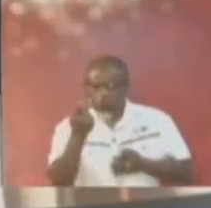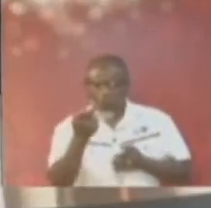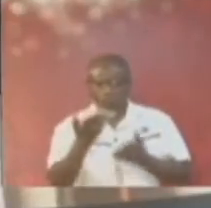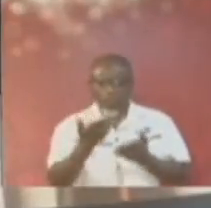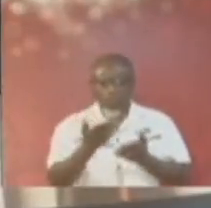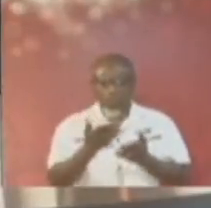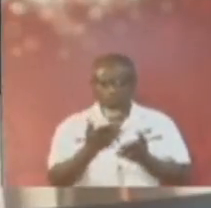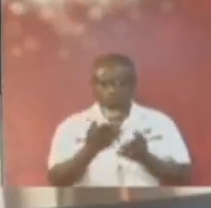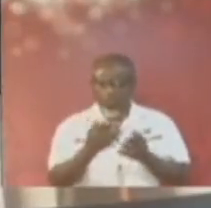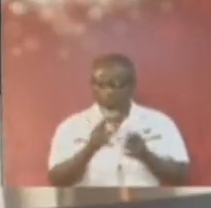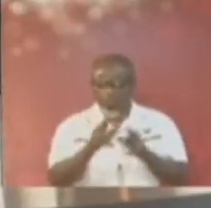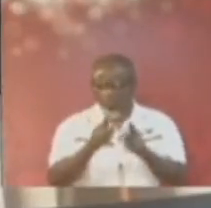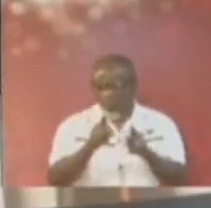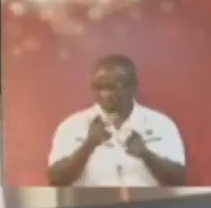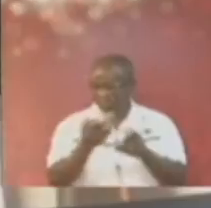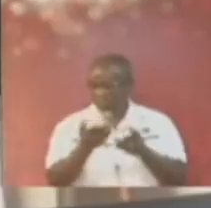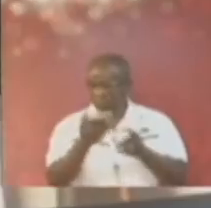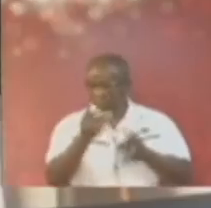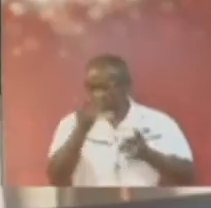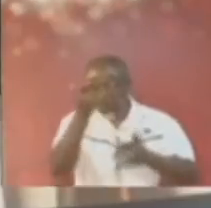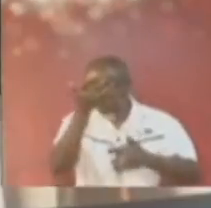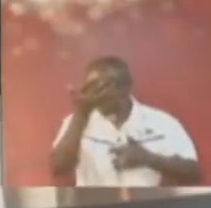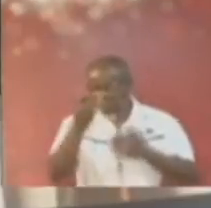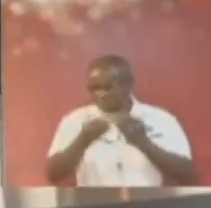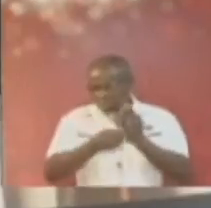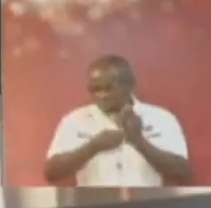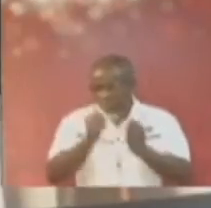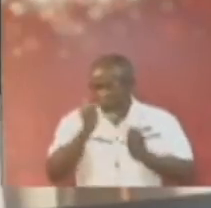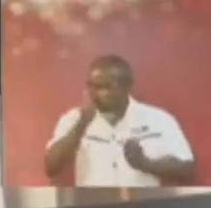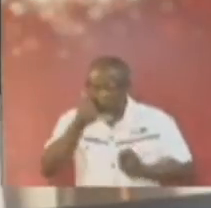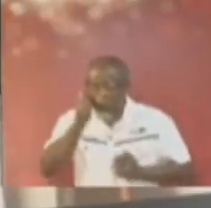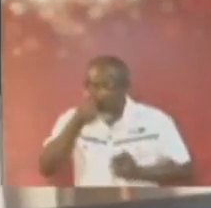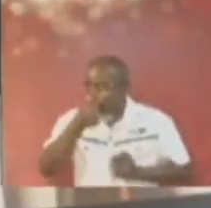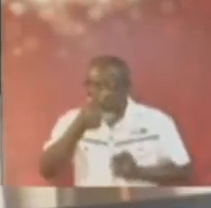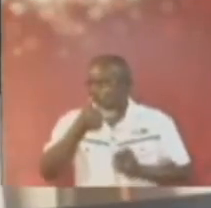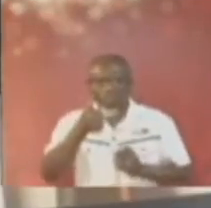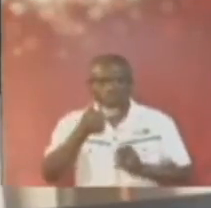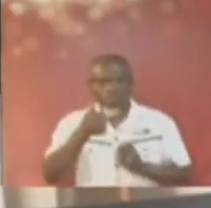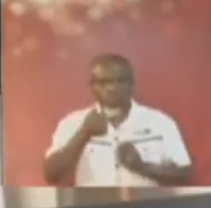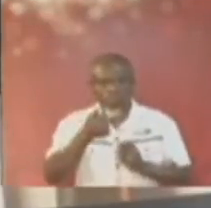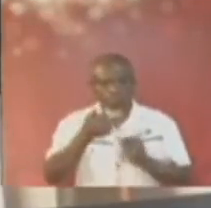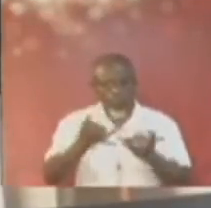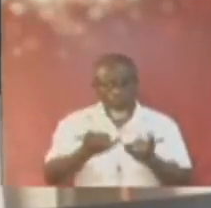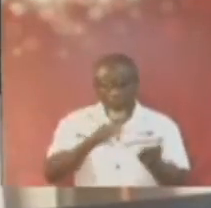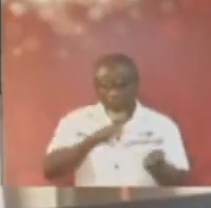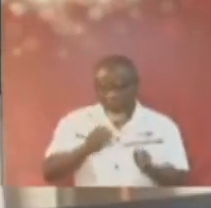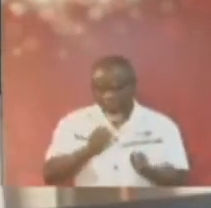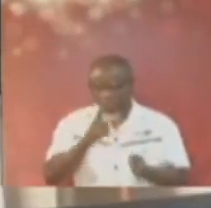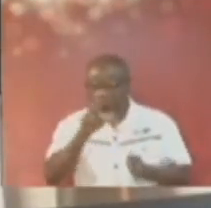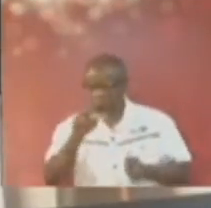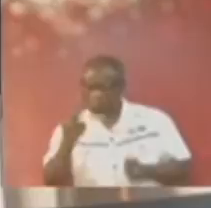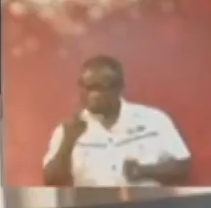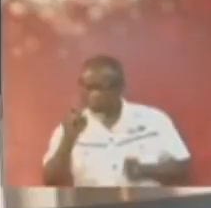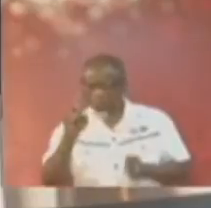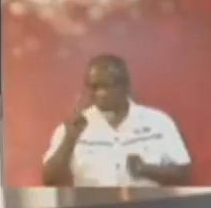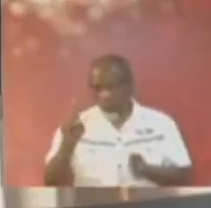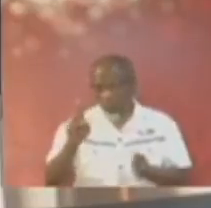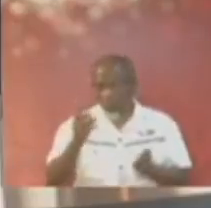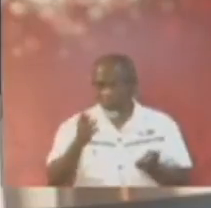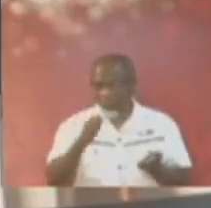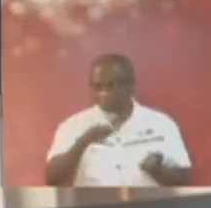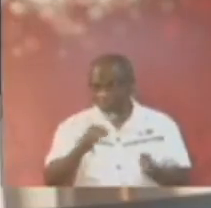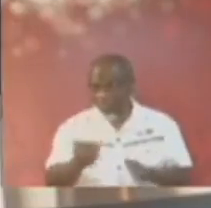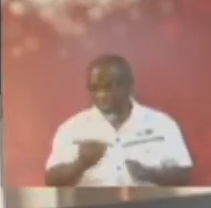of daily infections and even deaths that remained at 111, as was reported in the last